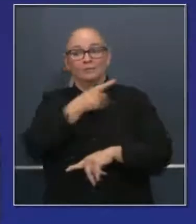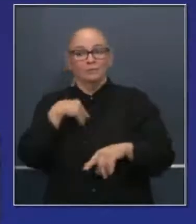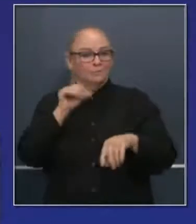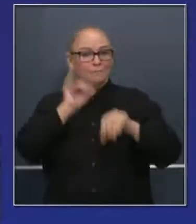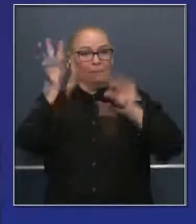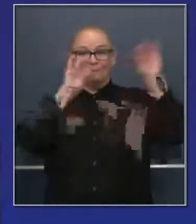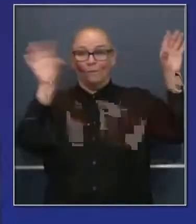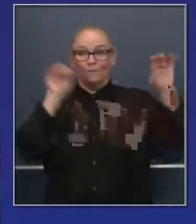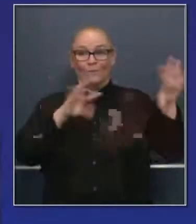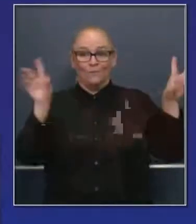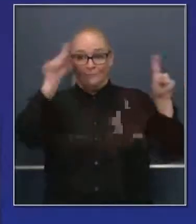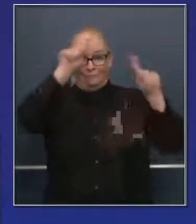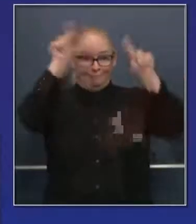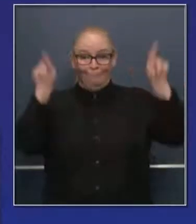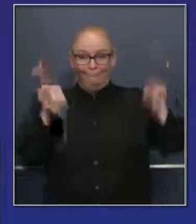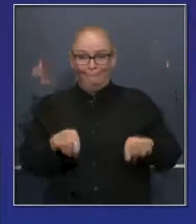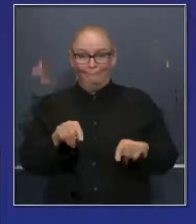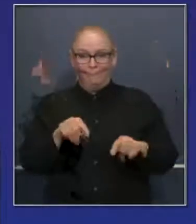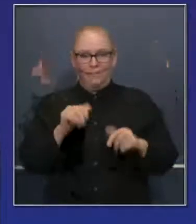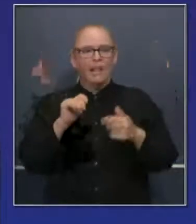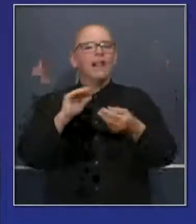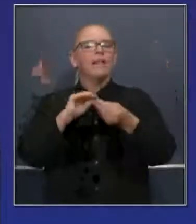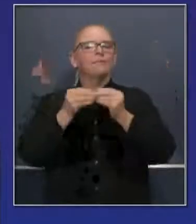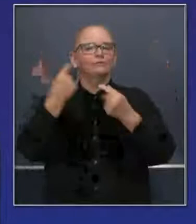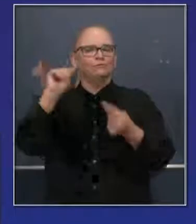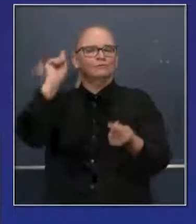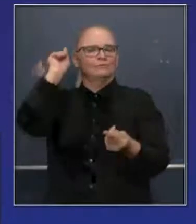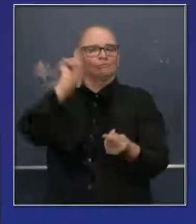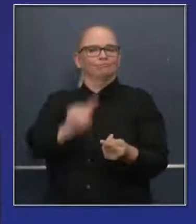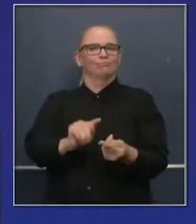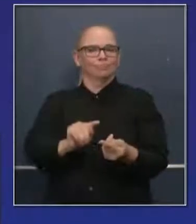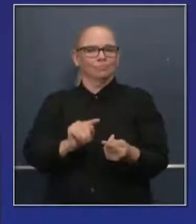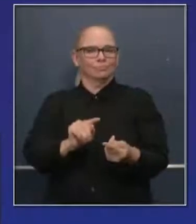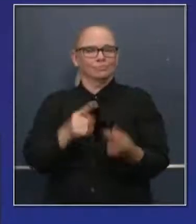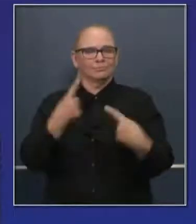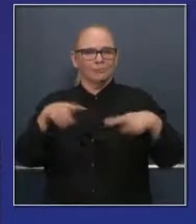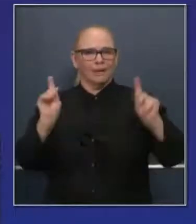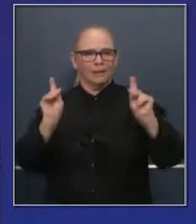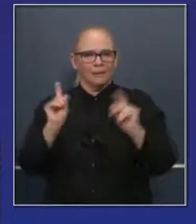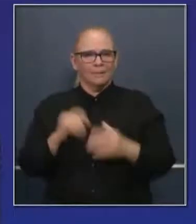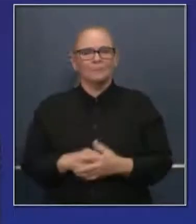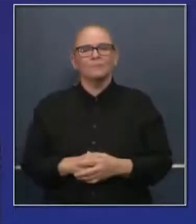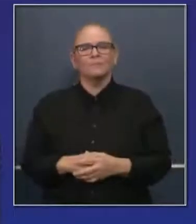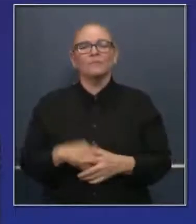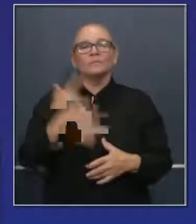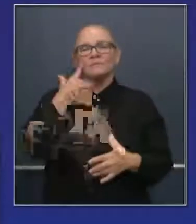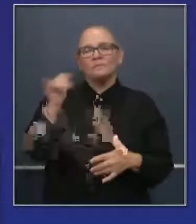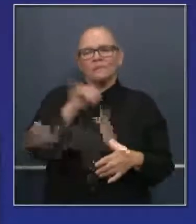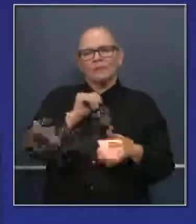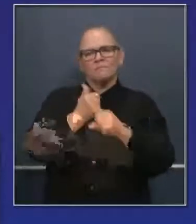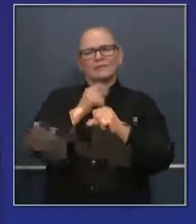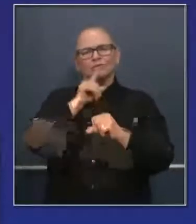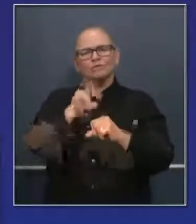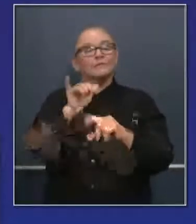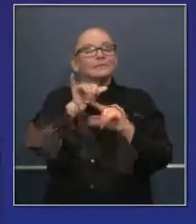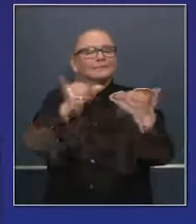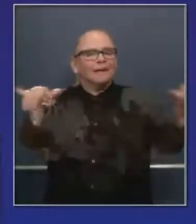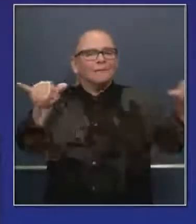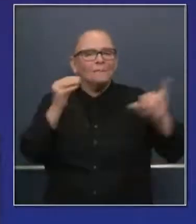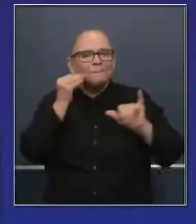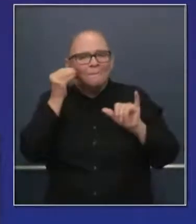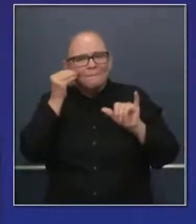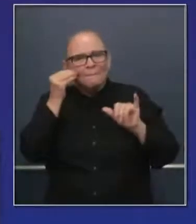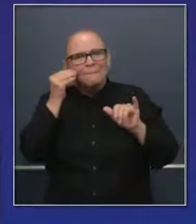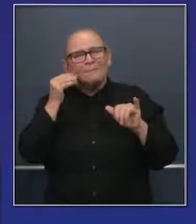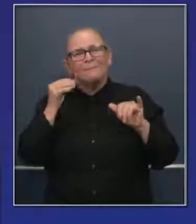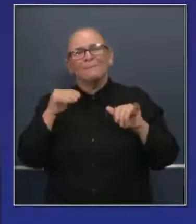more targeted supports, and some additional sectoral changes as it relates to returning to a